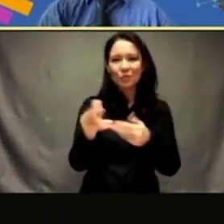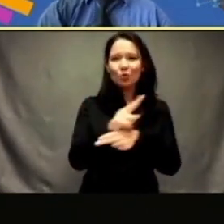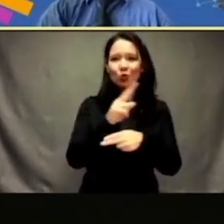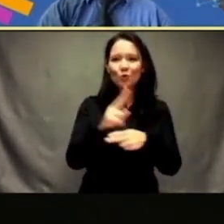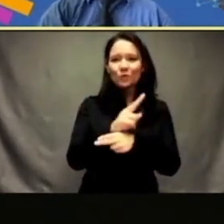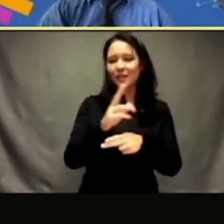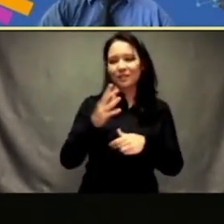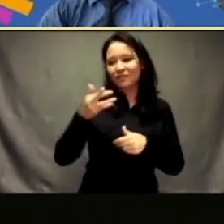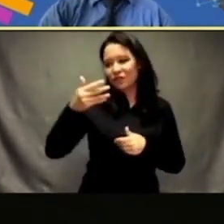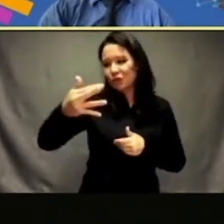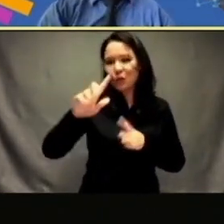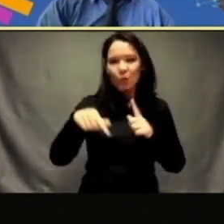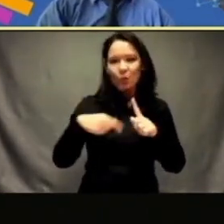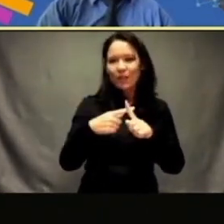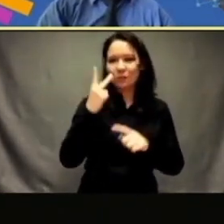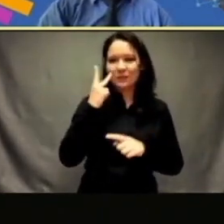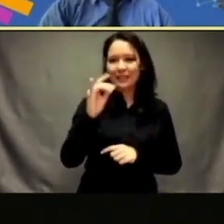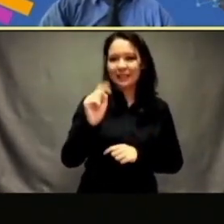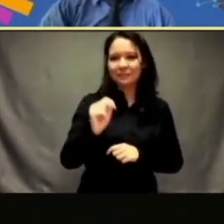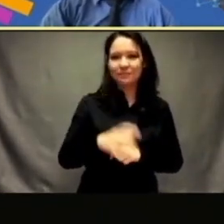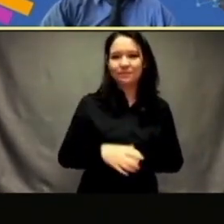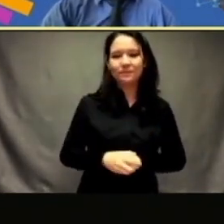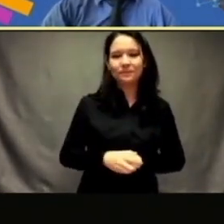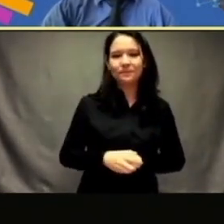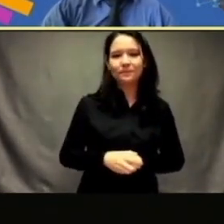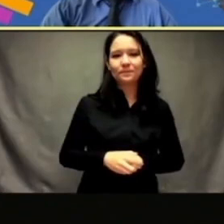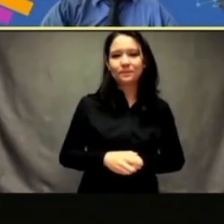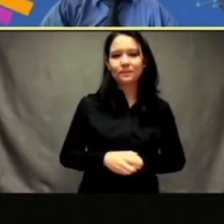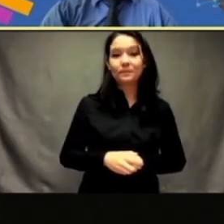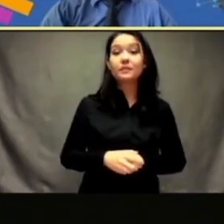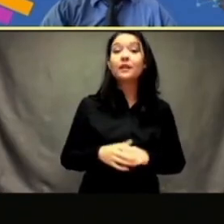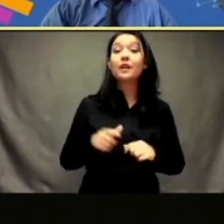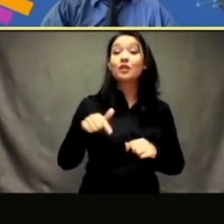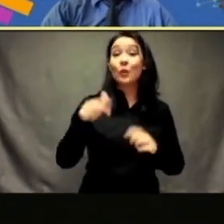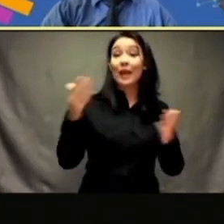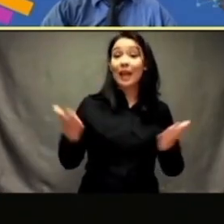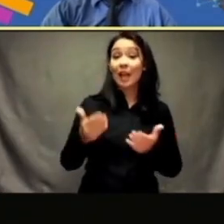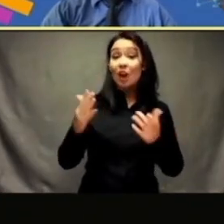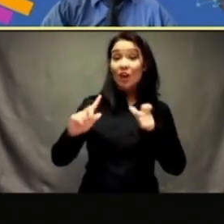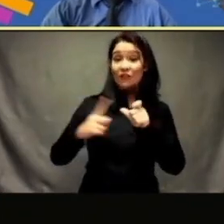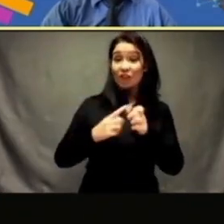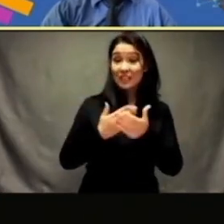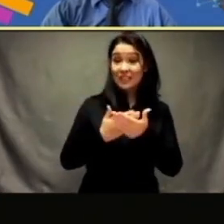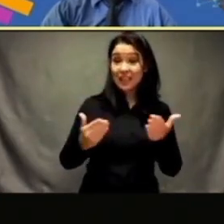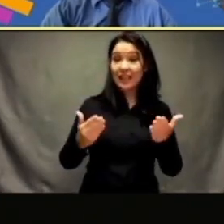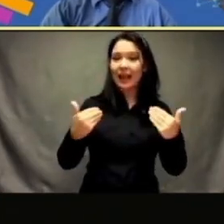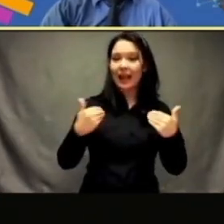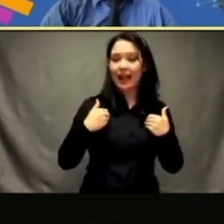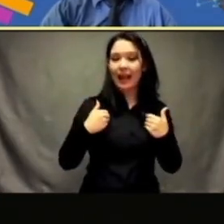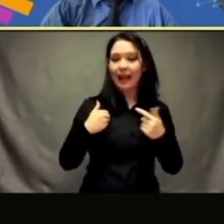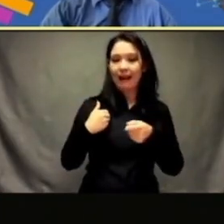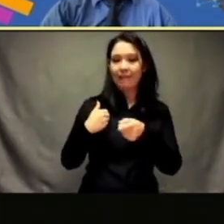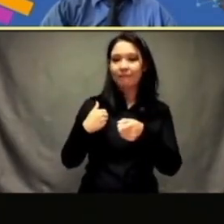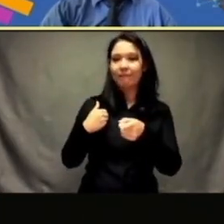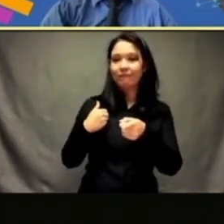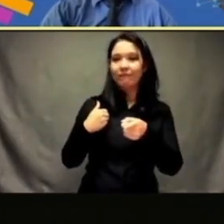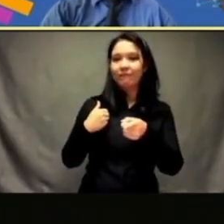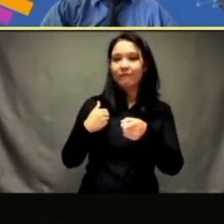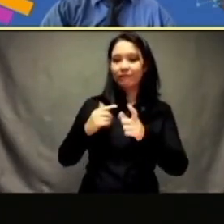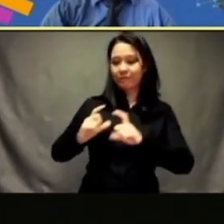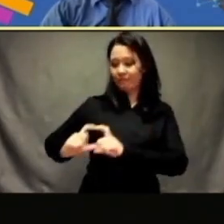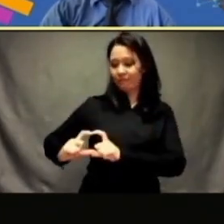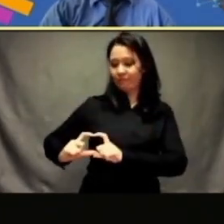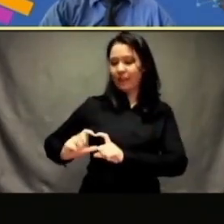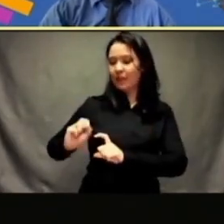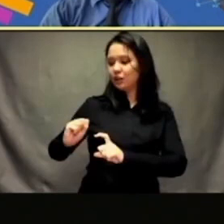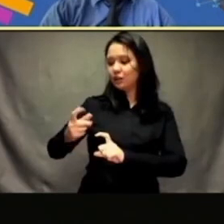up or whenever you see it. So some of the things that we've done here, the first thing that you notice that I did here, I have the